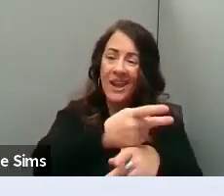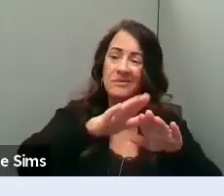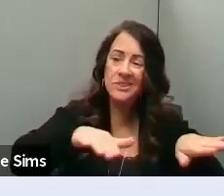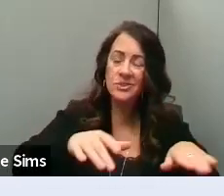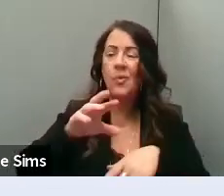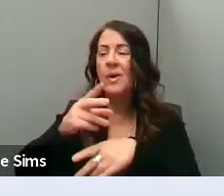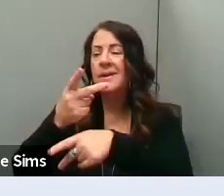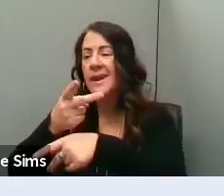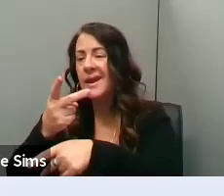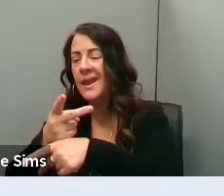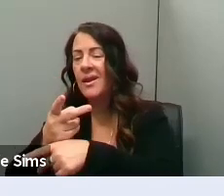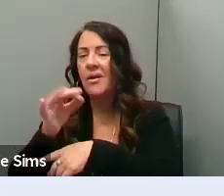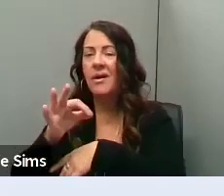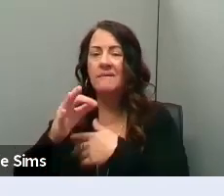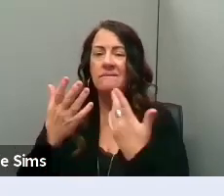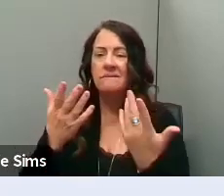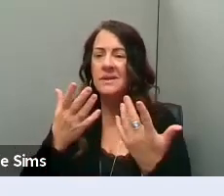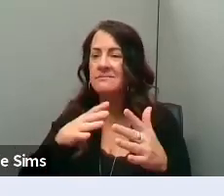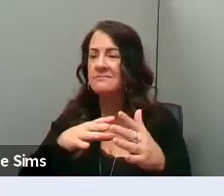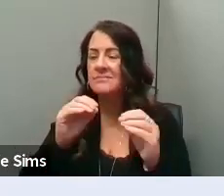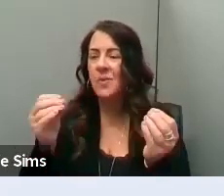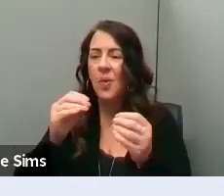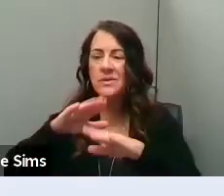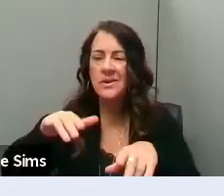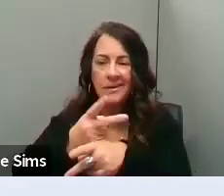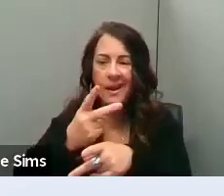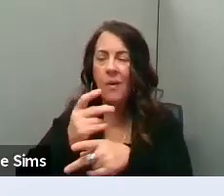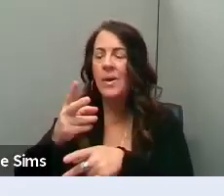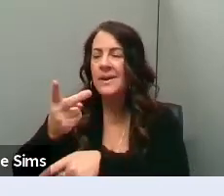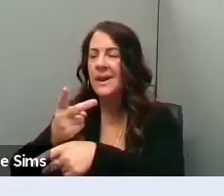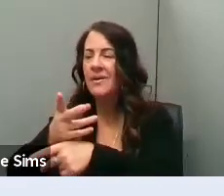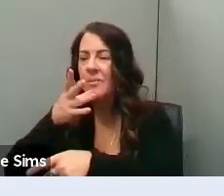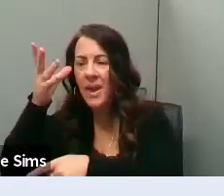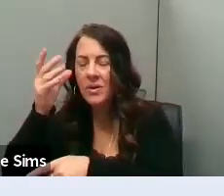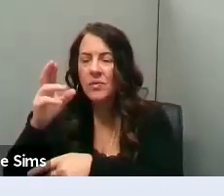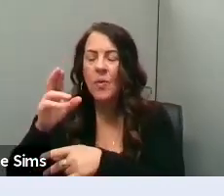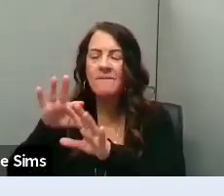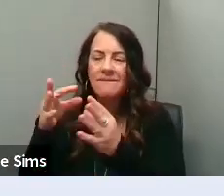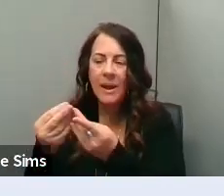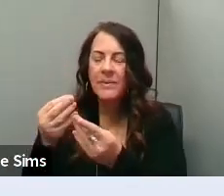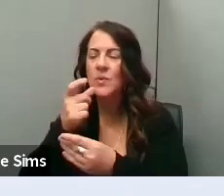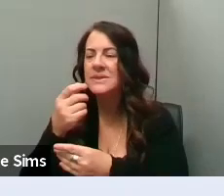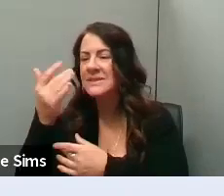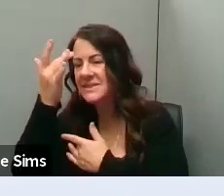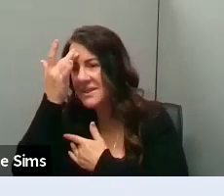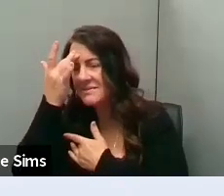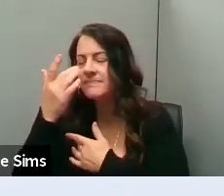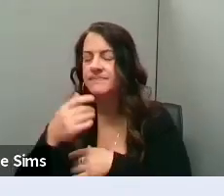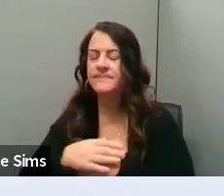who are out of school or who do not have childcare. So please visit our website to view that presentation.